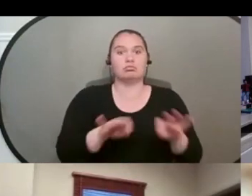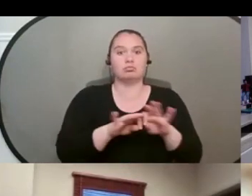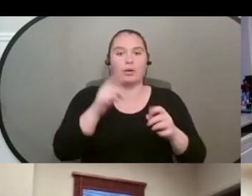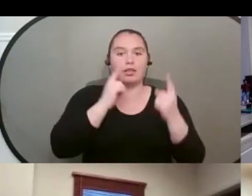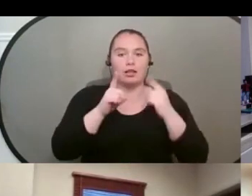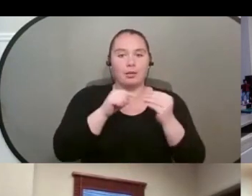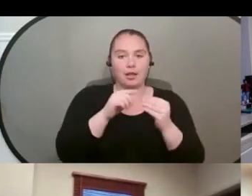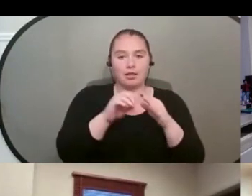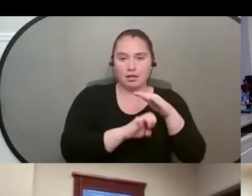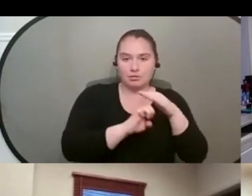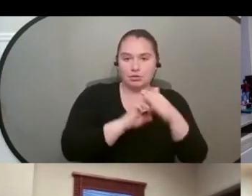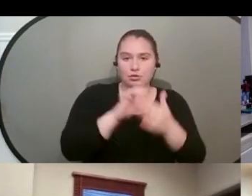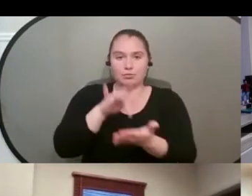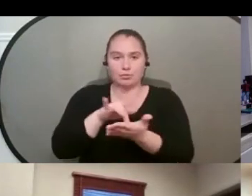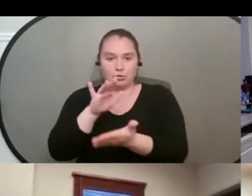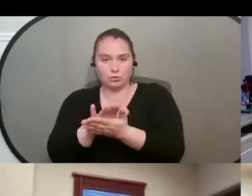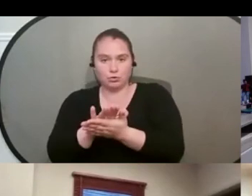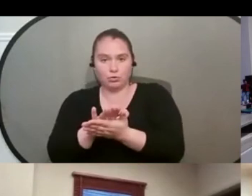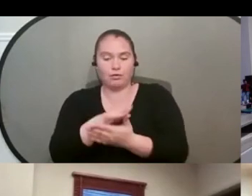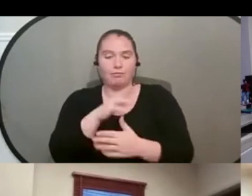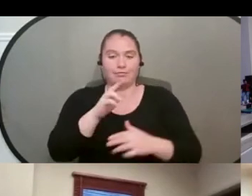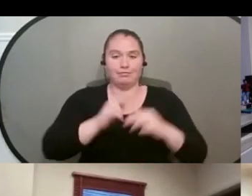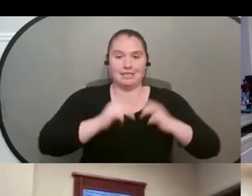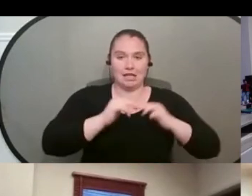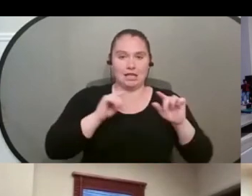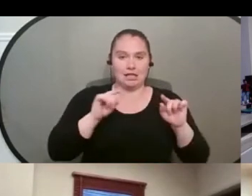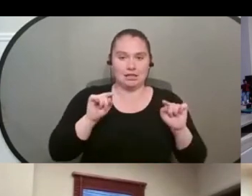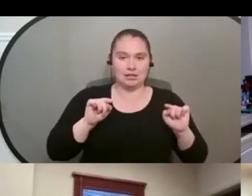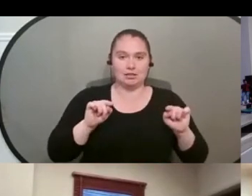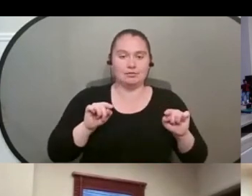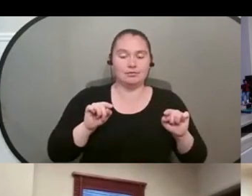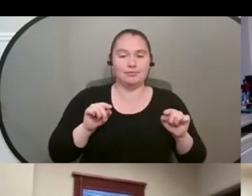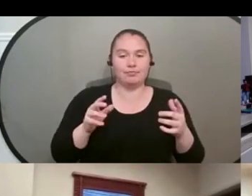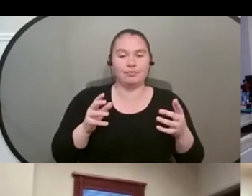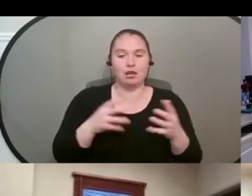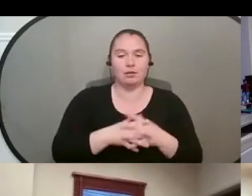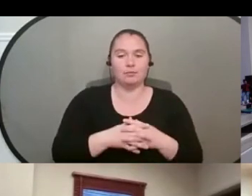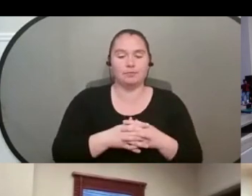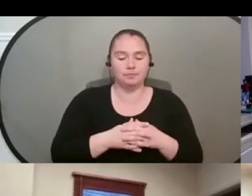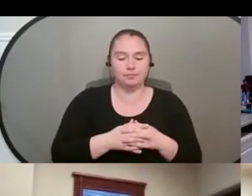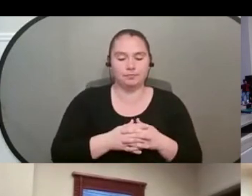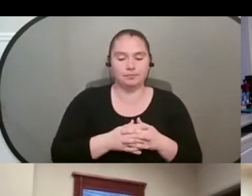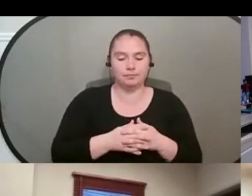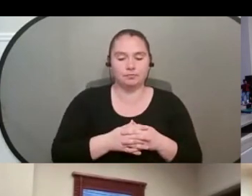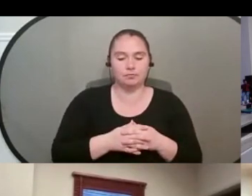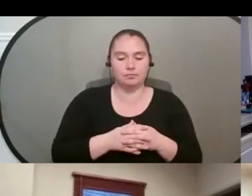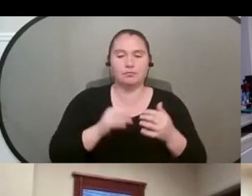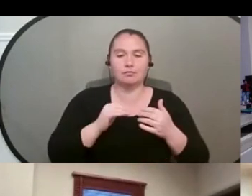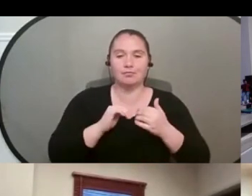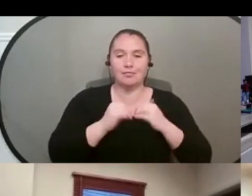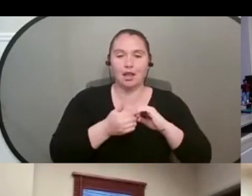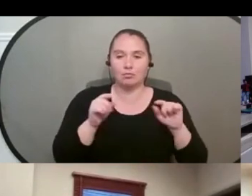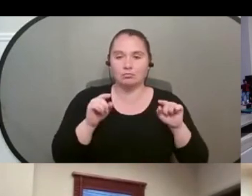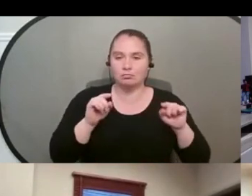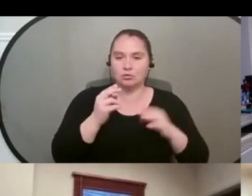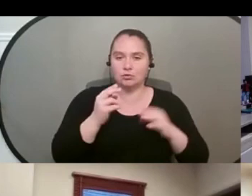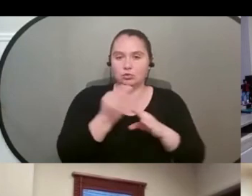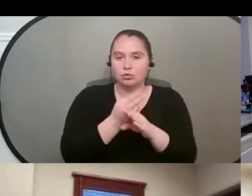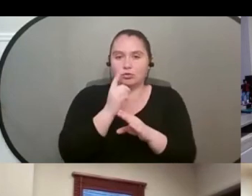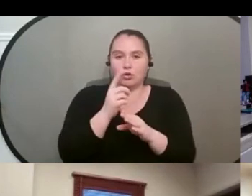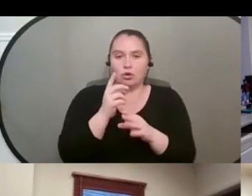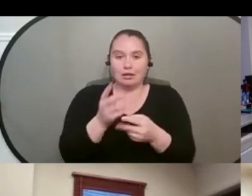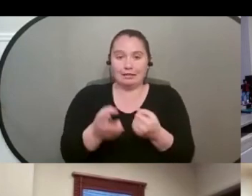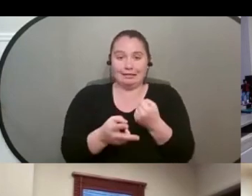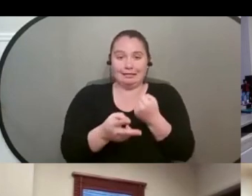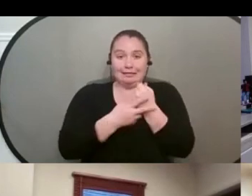middle school facilities in terms of how we use those to help retain students and keep them in the